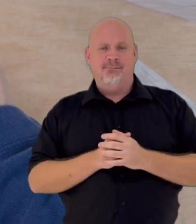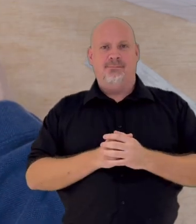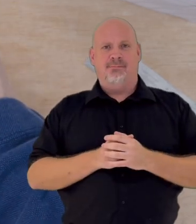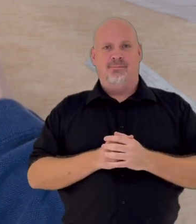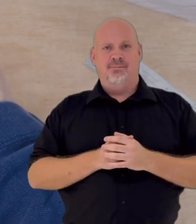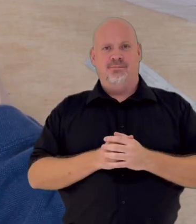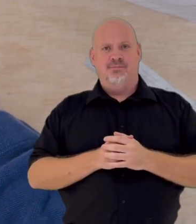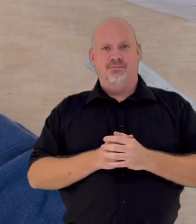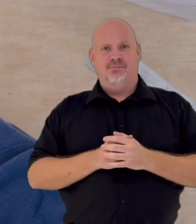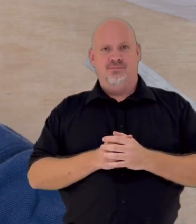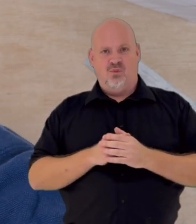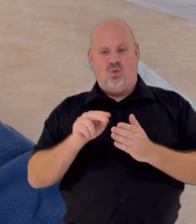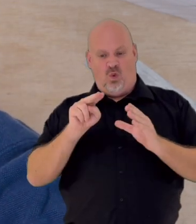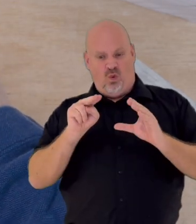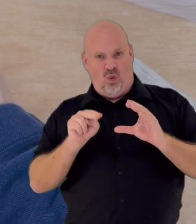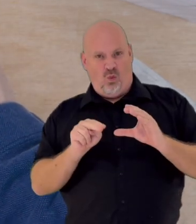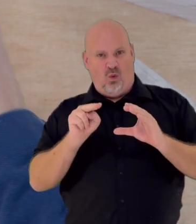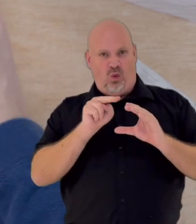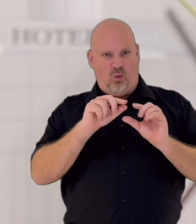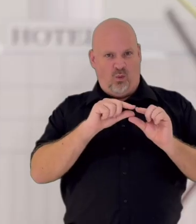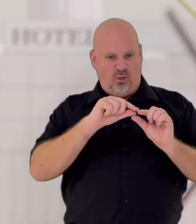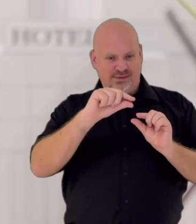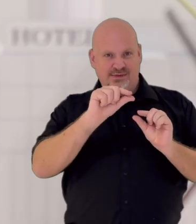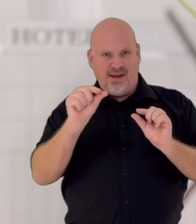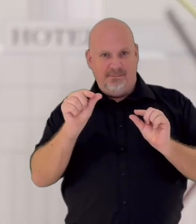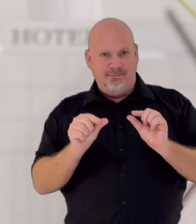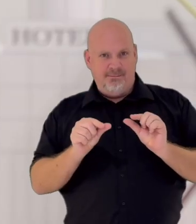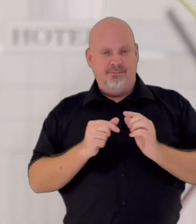I'm going to glue on these tabs.